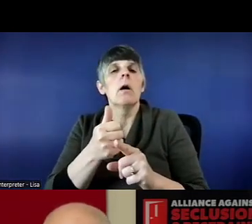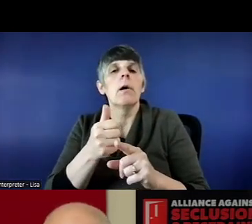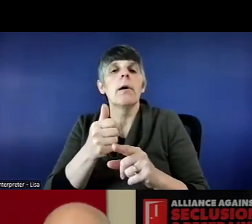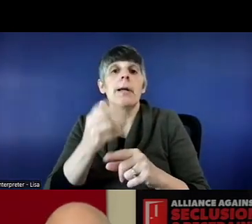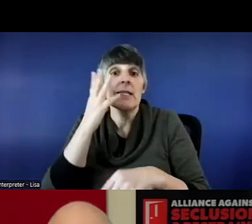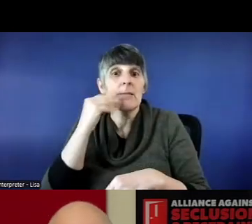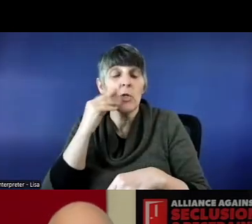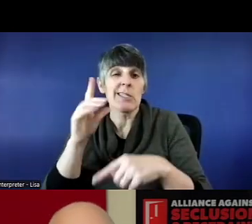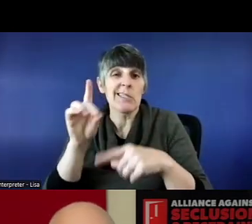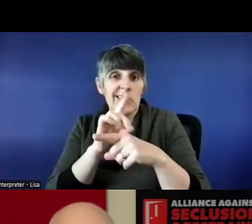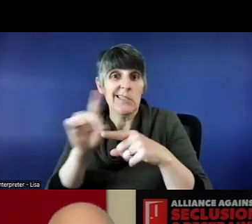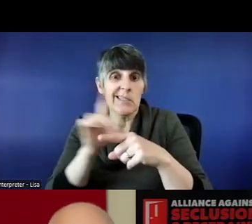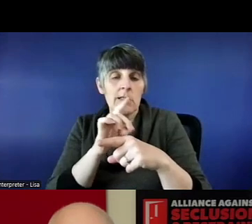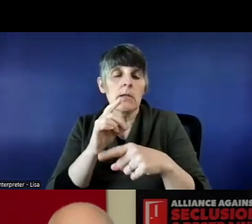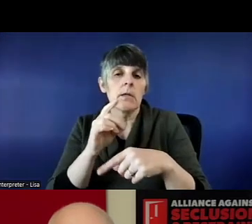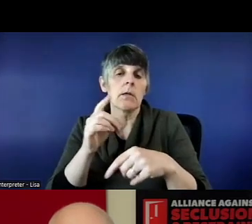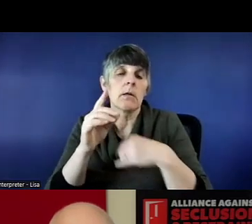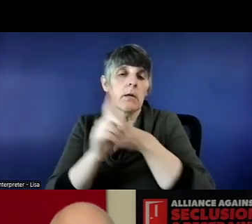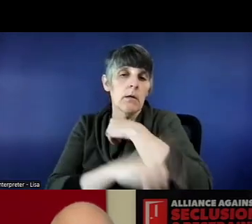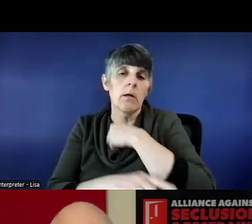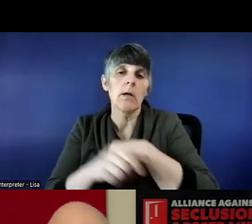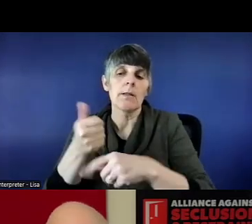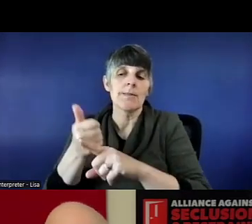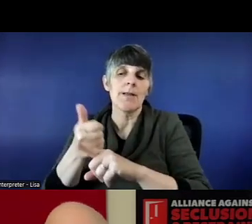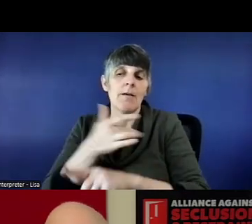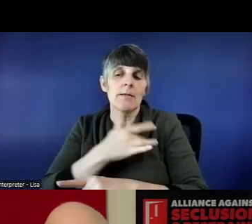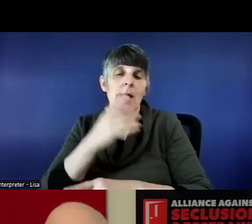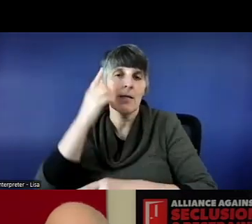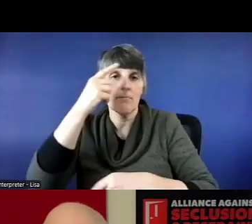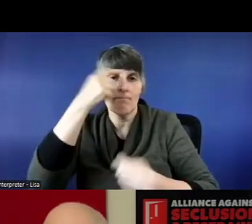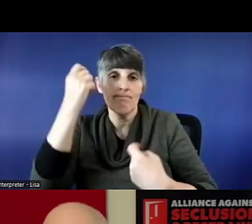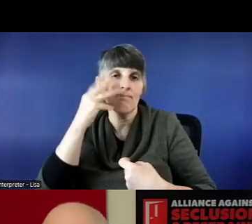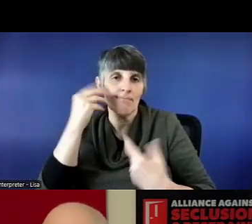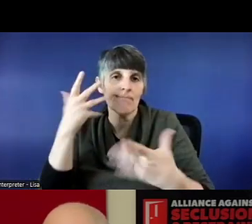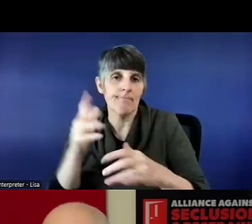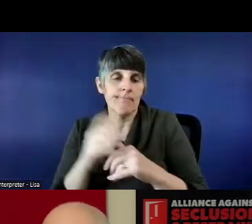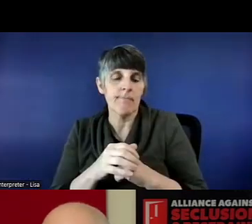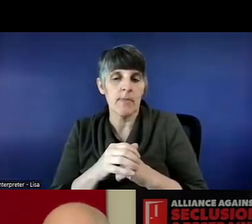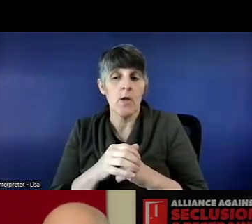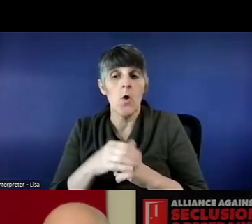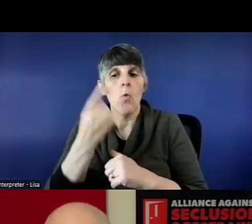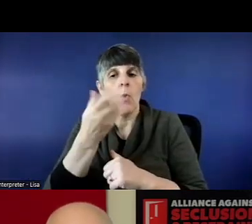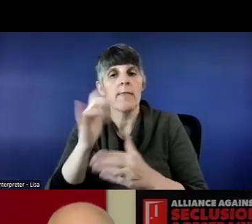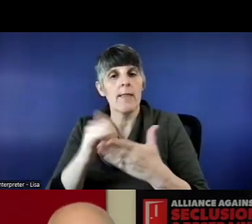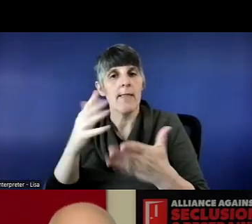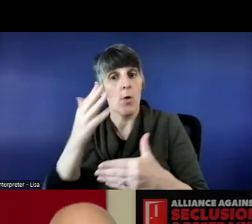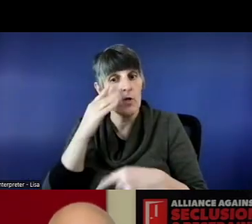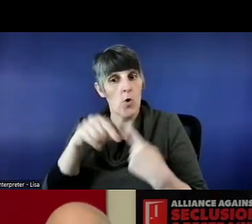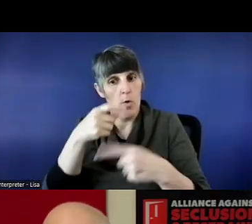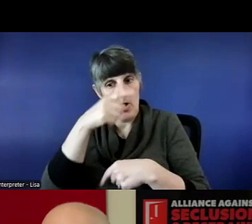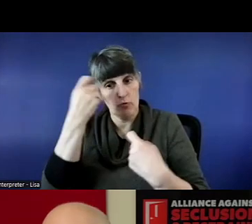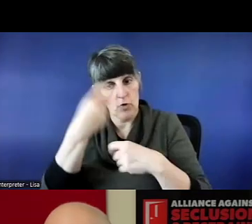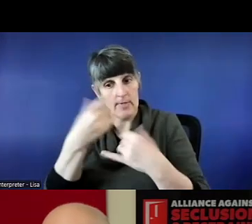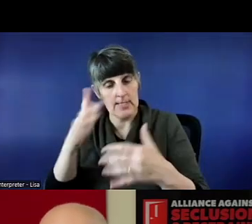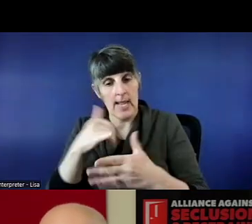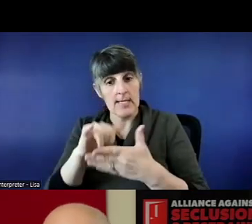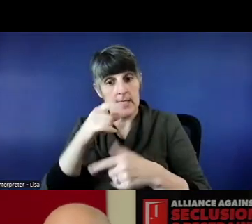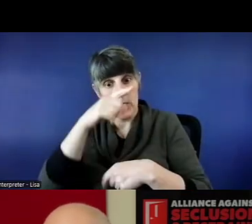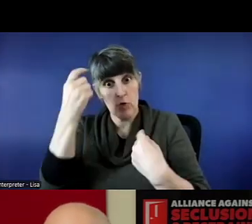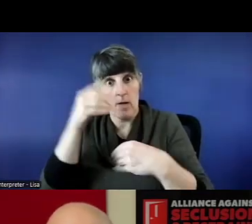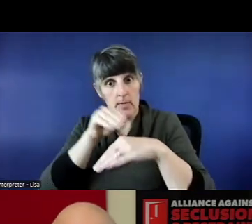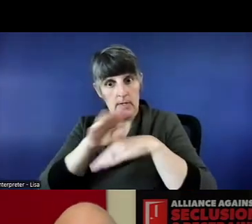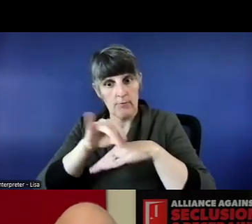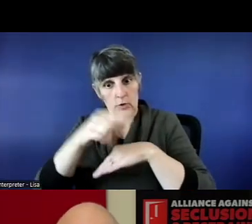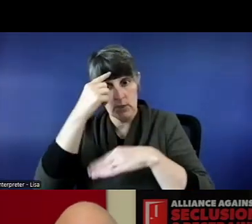exclusionary discipline are kids that have a trauma history. And one of the things that we know about trauma today, as I mentioned earlier, is that trauma changes the